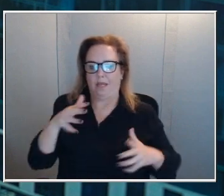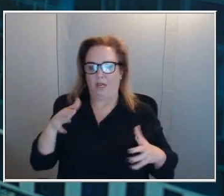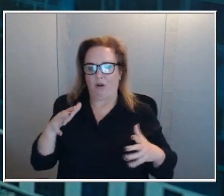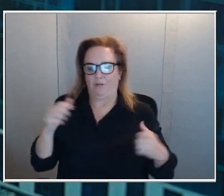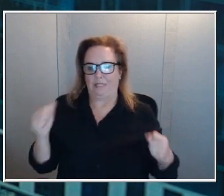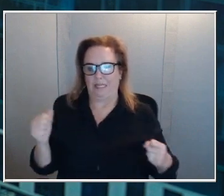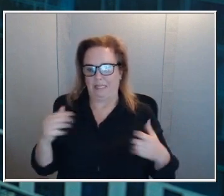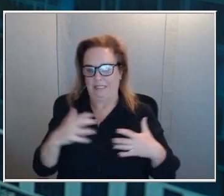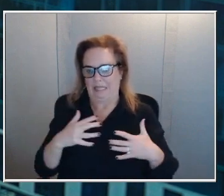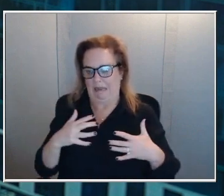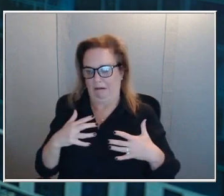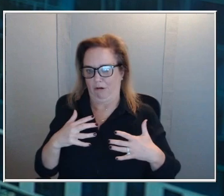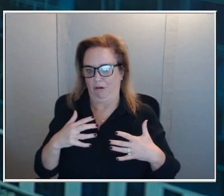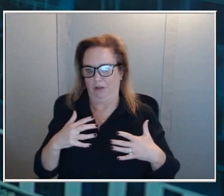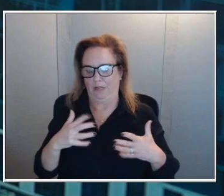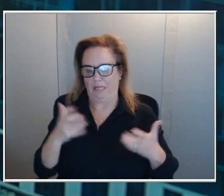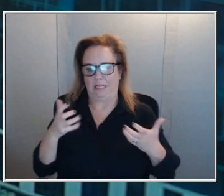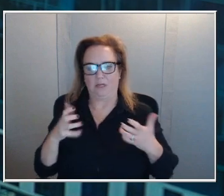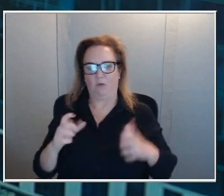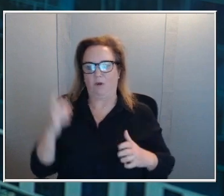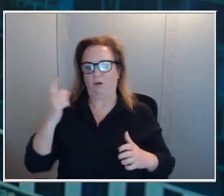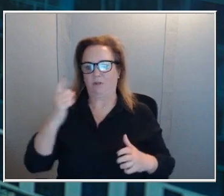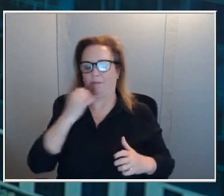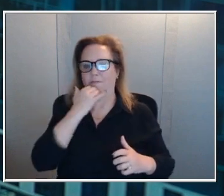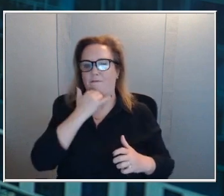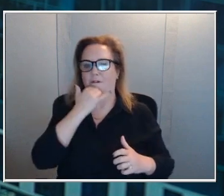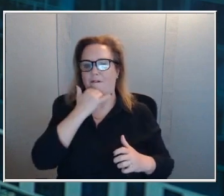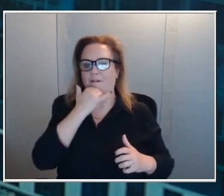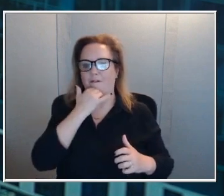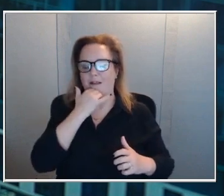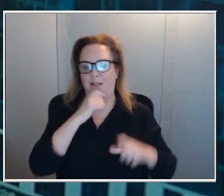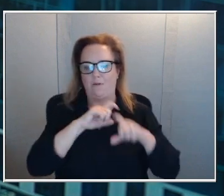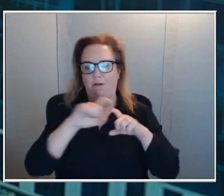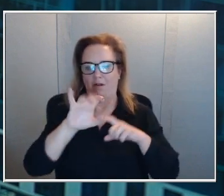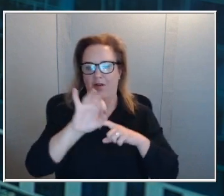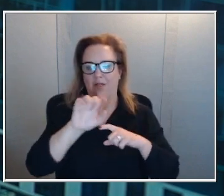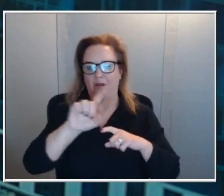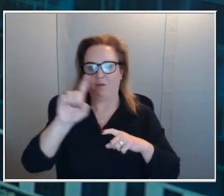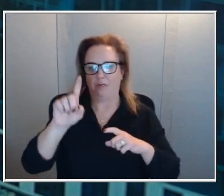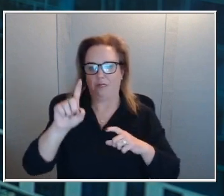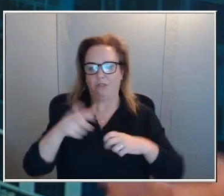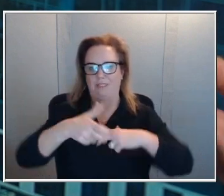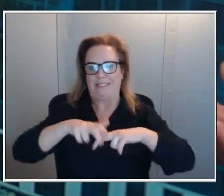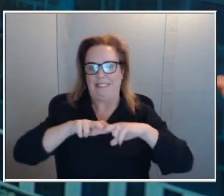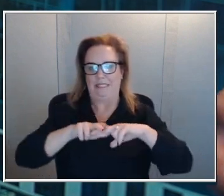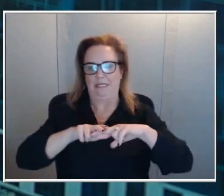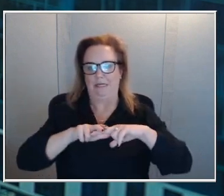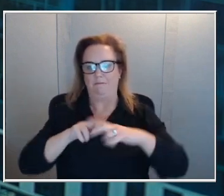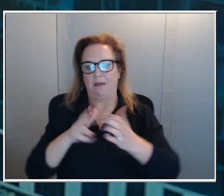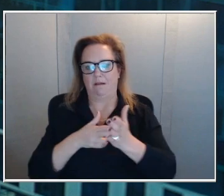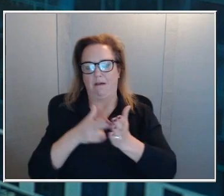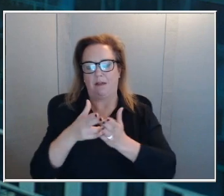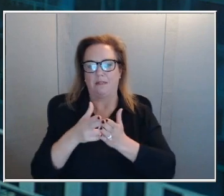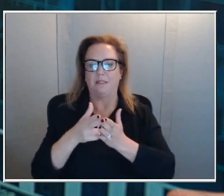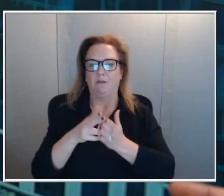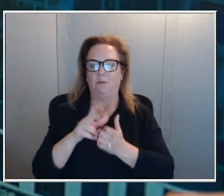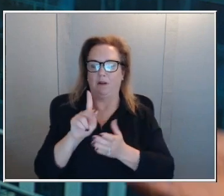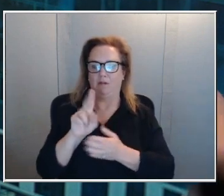and they don't want to do something wrong. They want to, you know, call 911 and just sit there. But honestly, what she